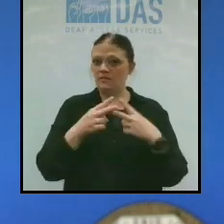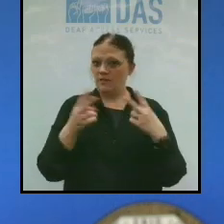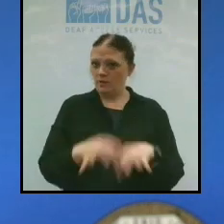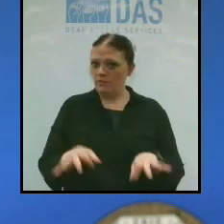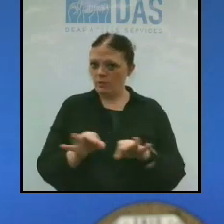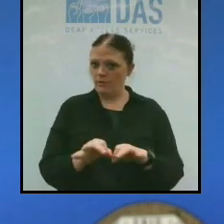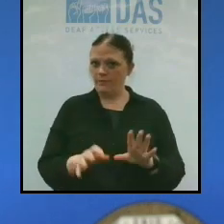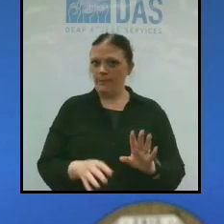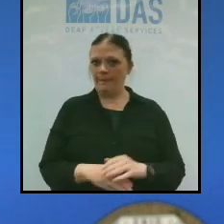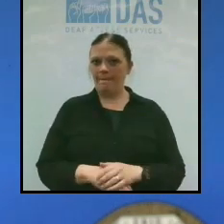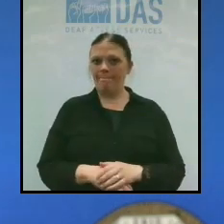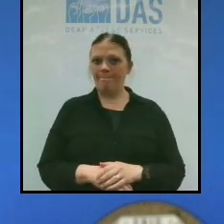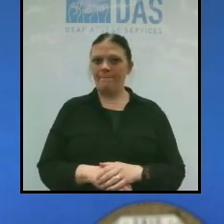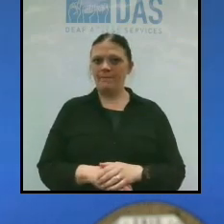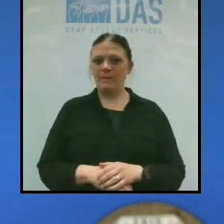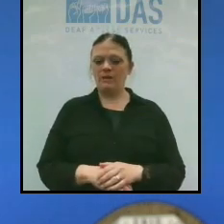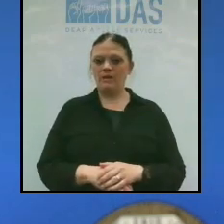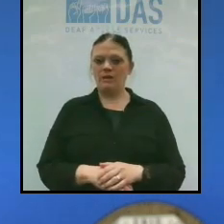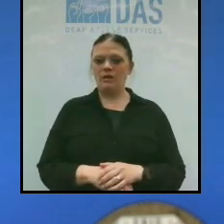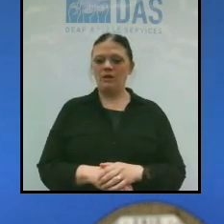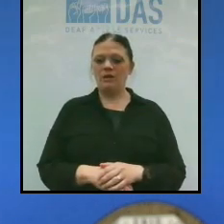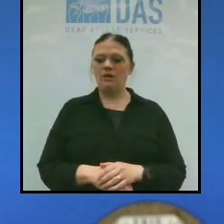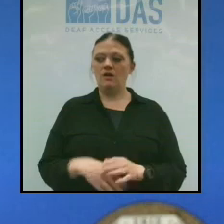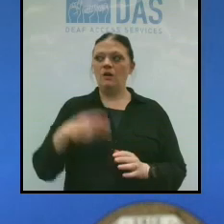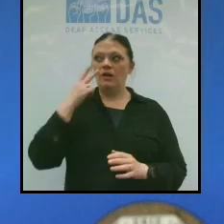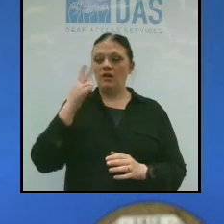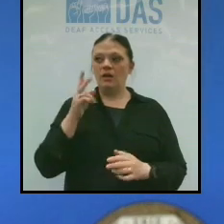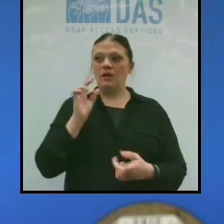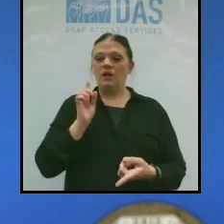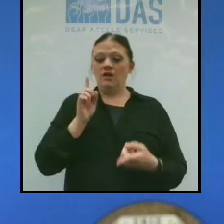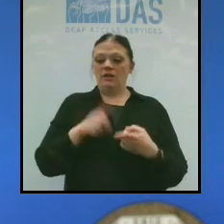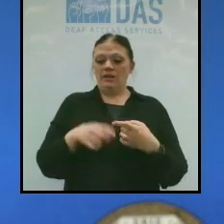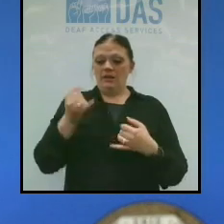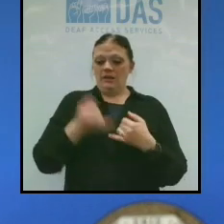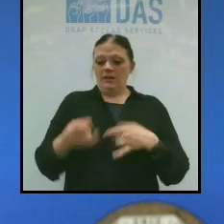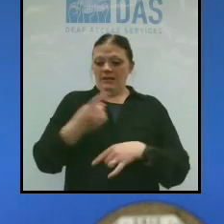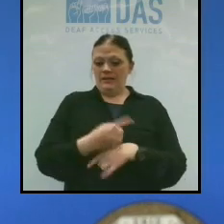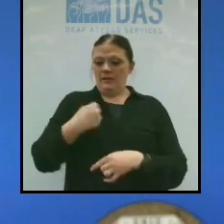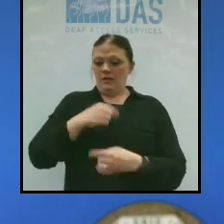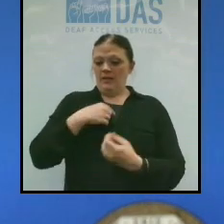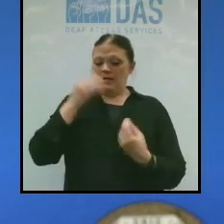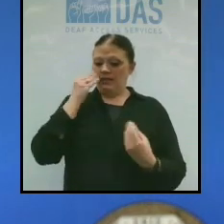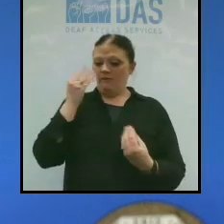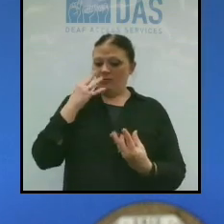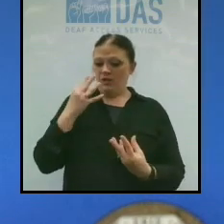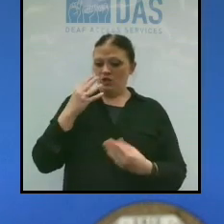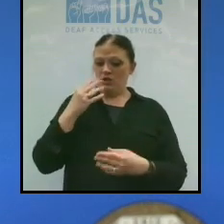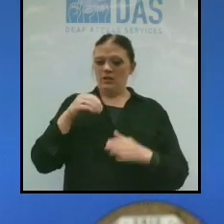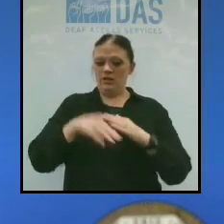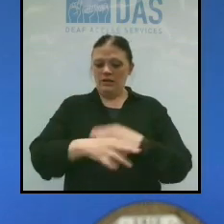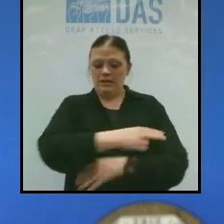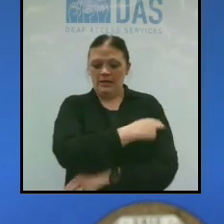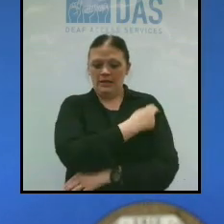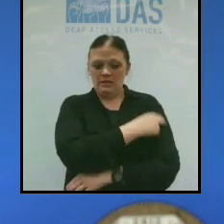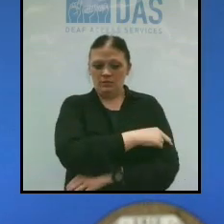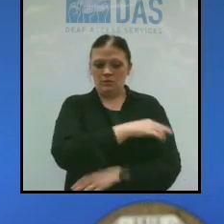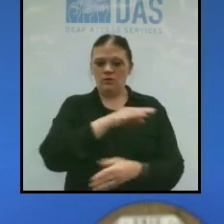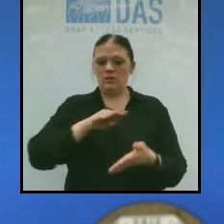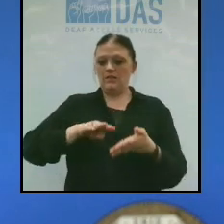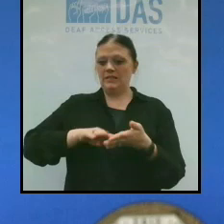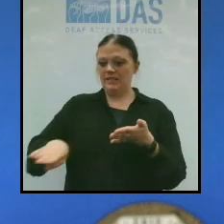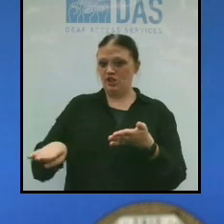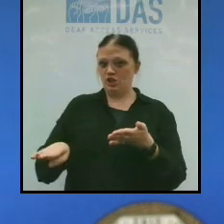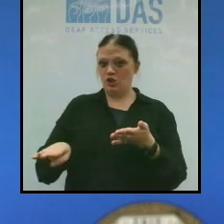have seen up until the day we had the last data that hospitalization